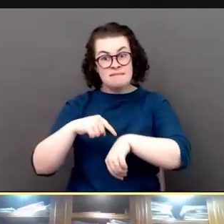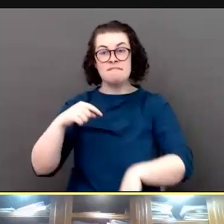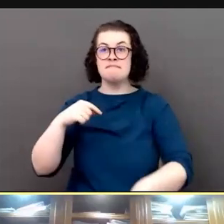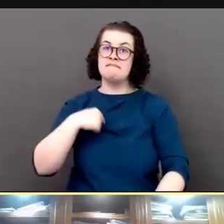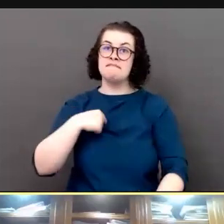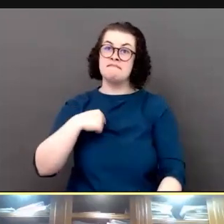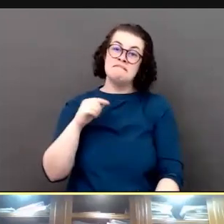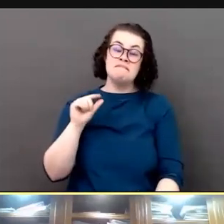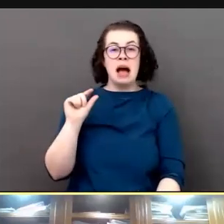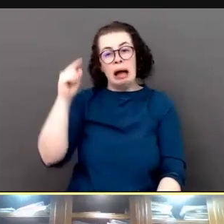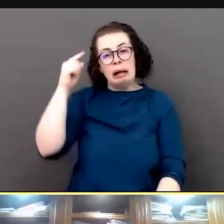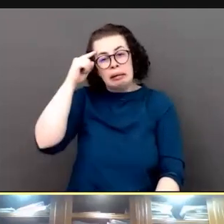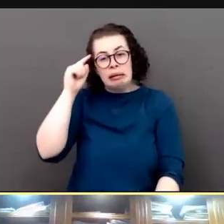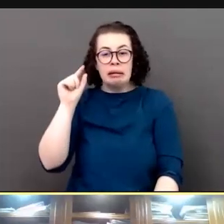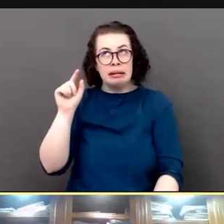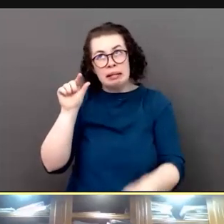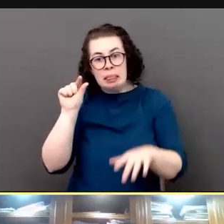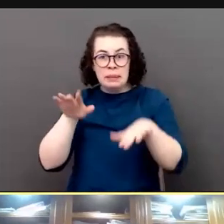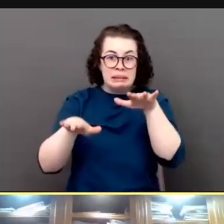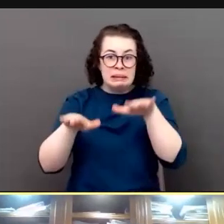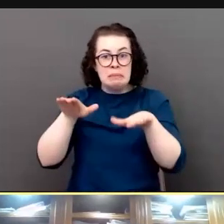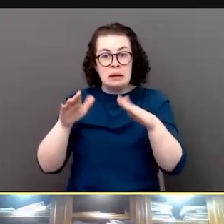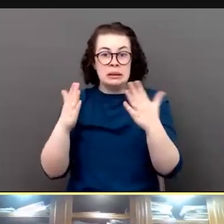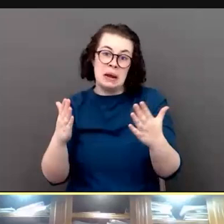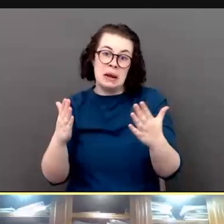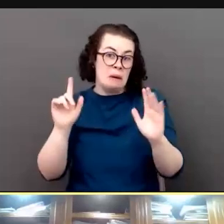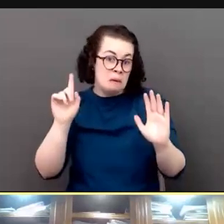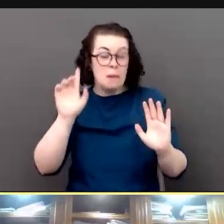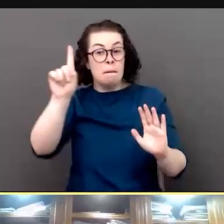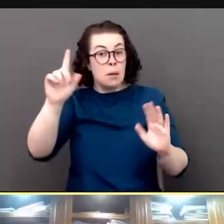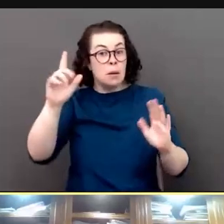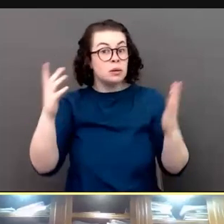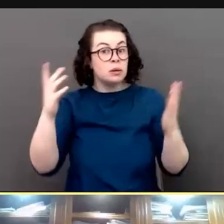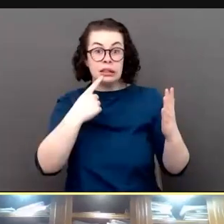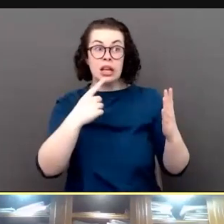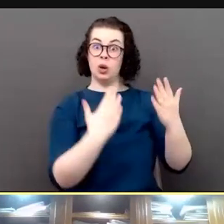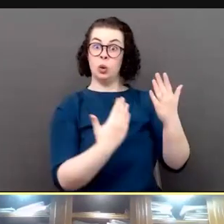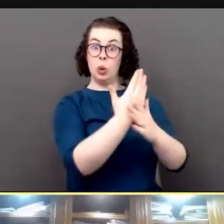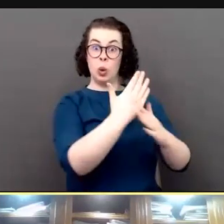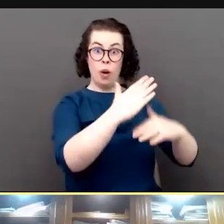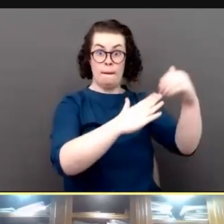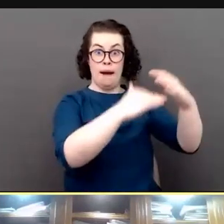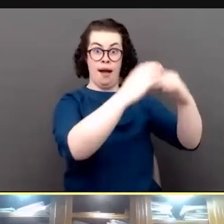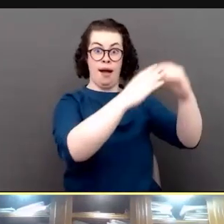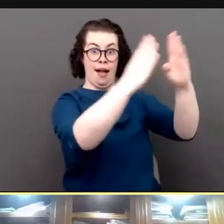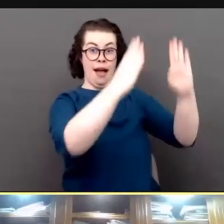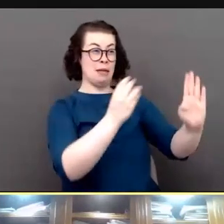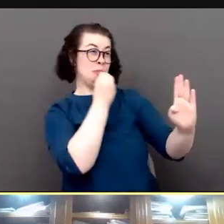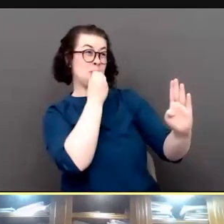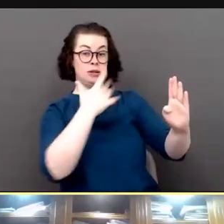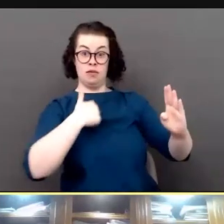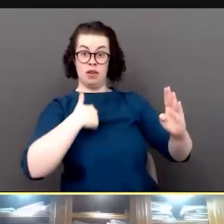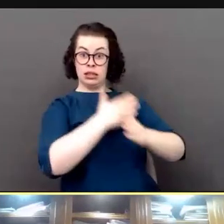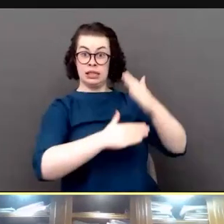extent, the situation today. New buildings were not accessible still at the time, and were not made